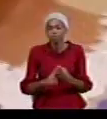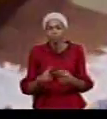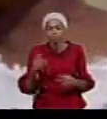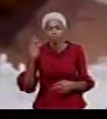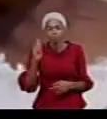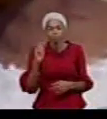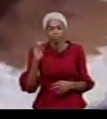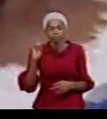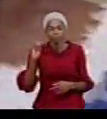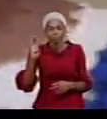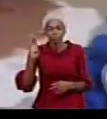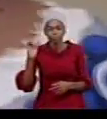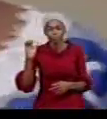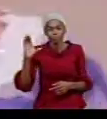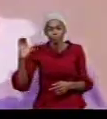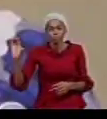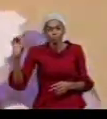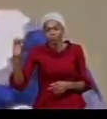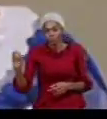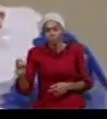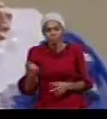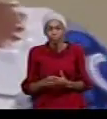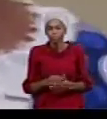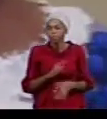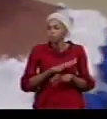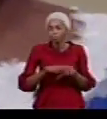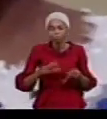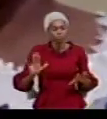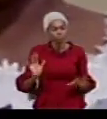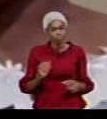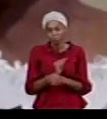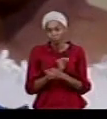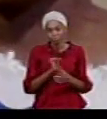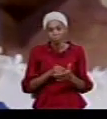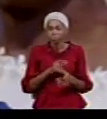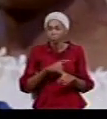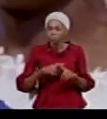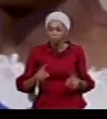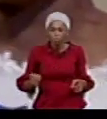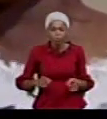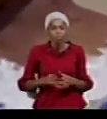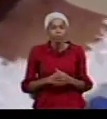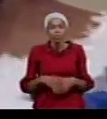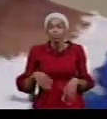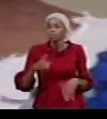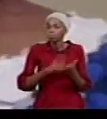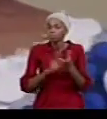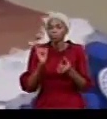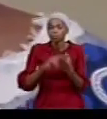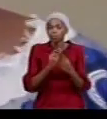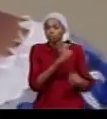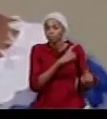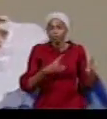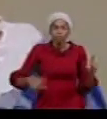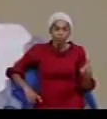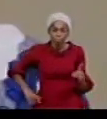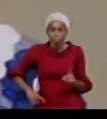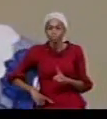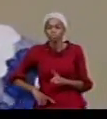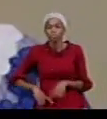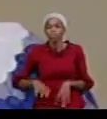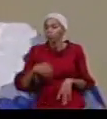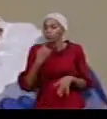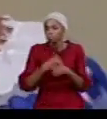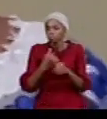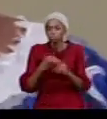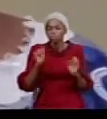own, but glory be to God Almighty, who made it possible for me to attend that crusade. Immediately I heard that